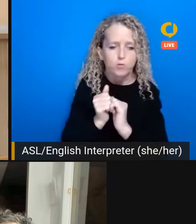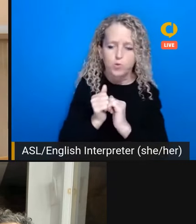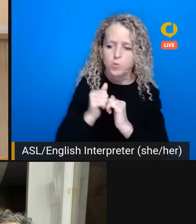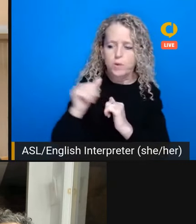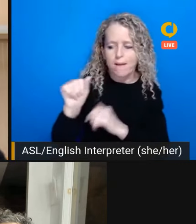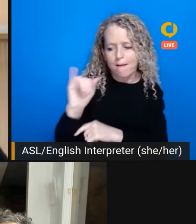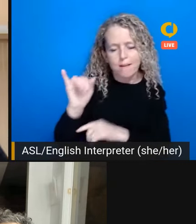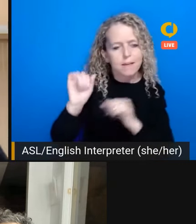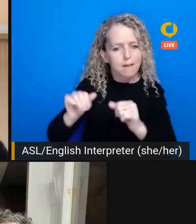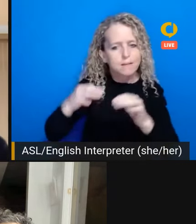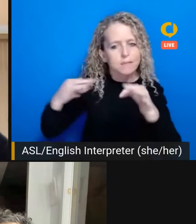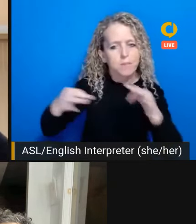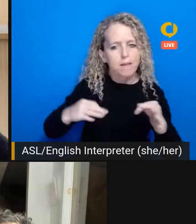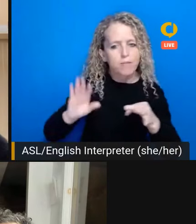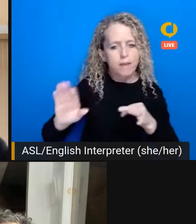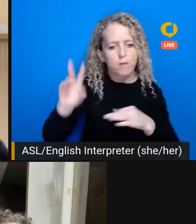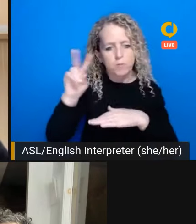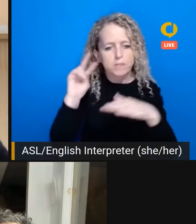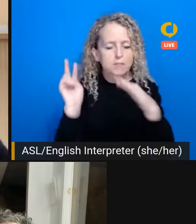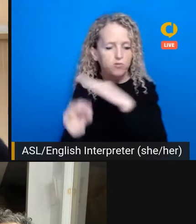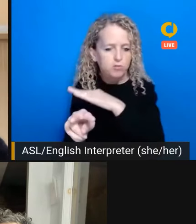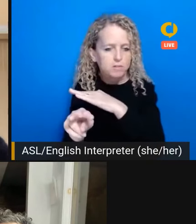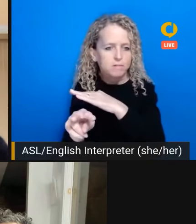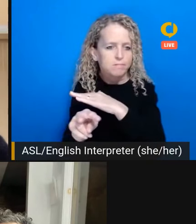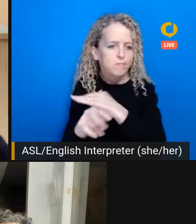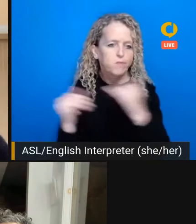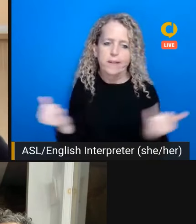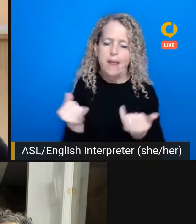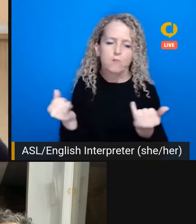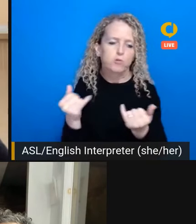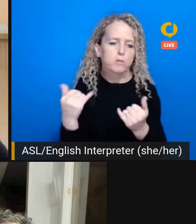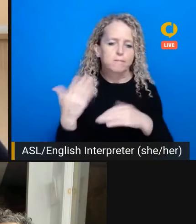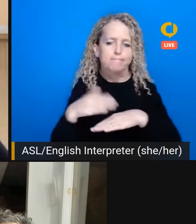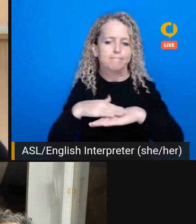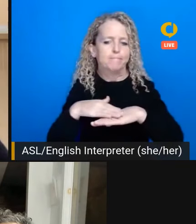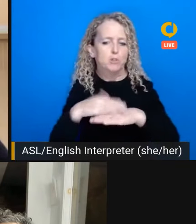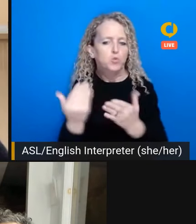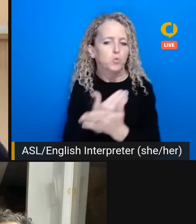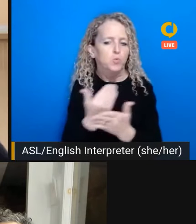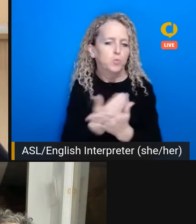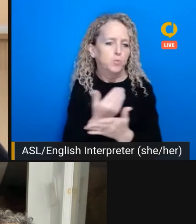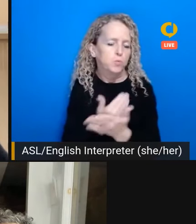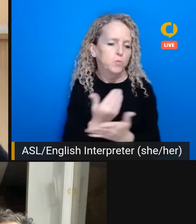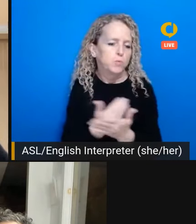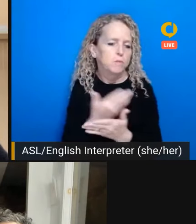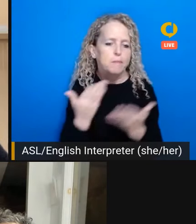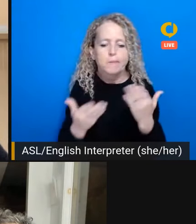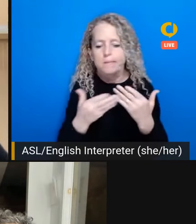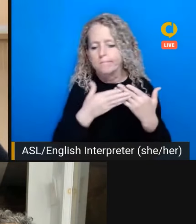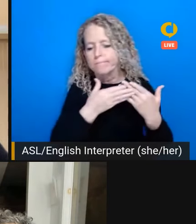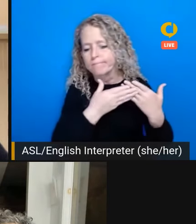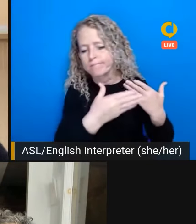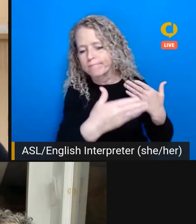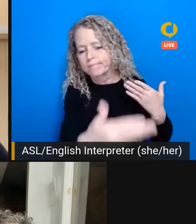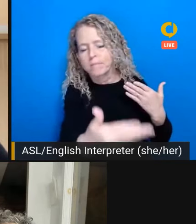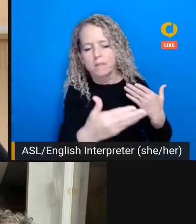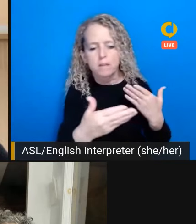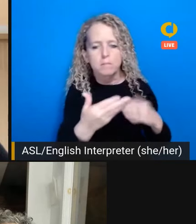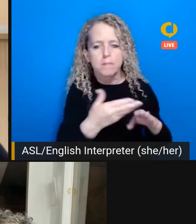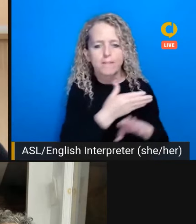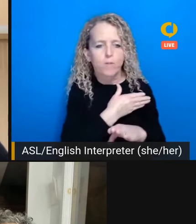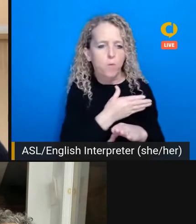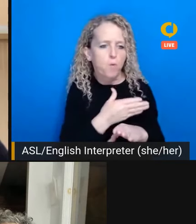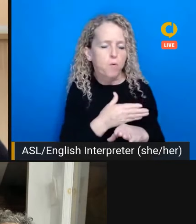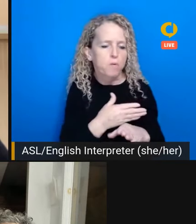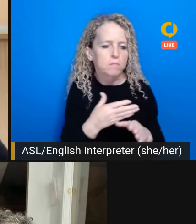But the work is in early stages right now. And it may be some time, it may be some time before